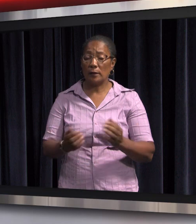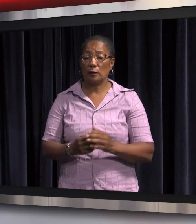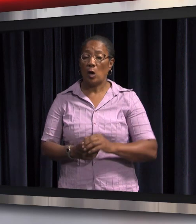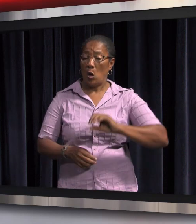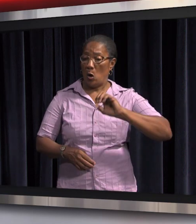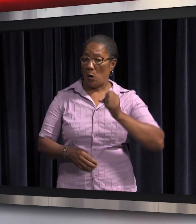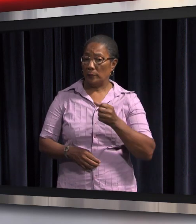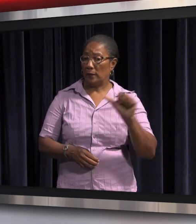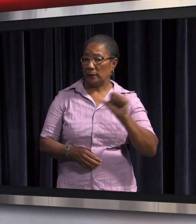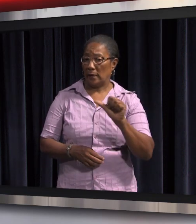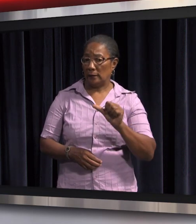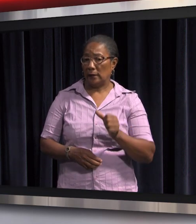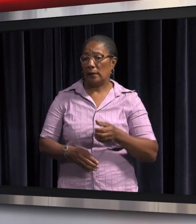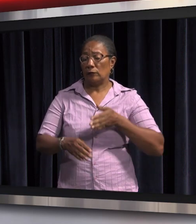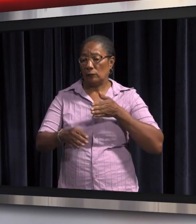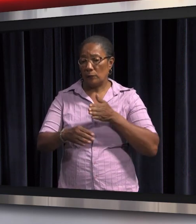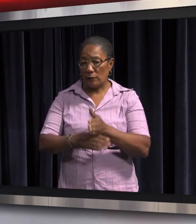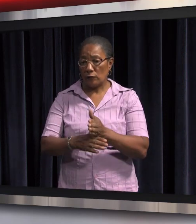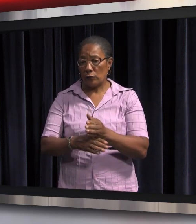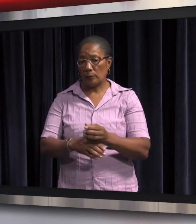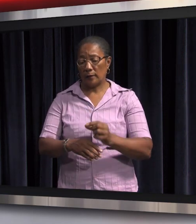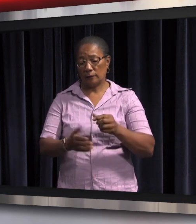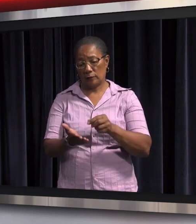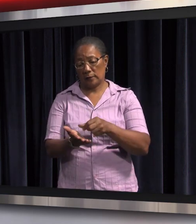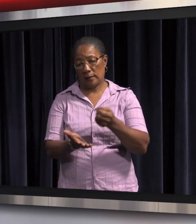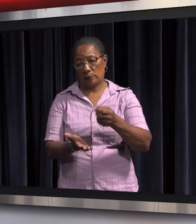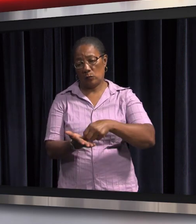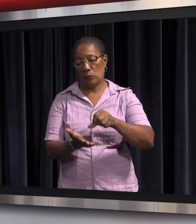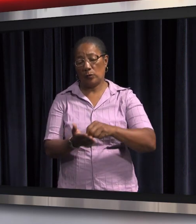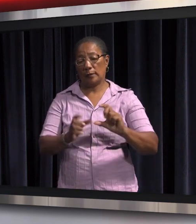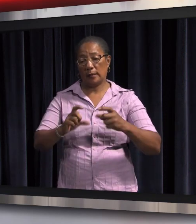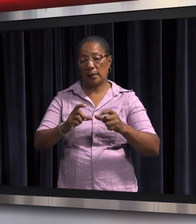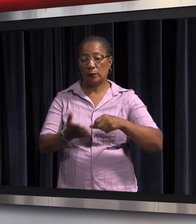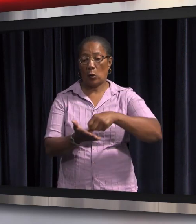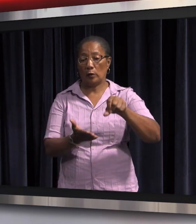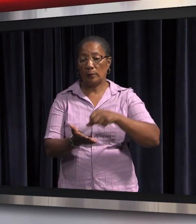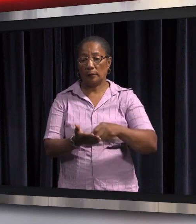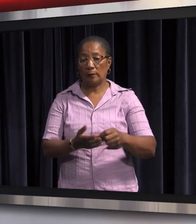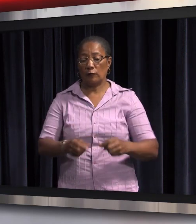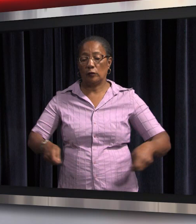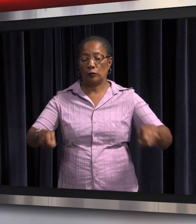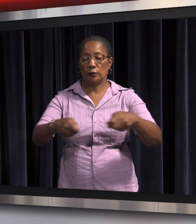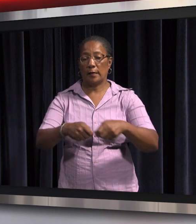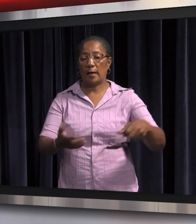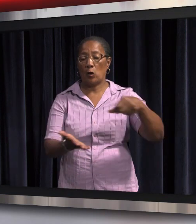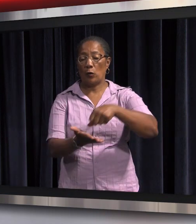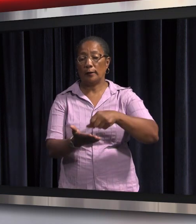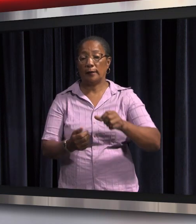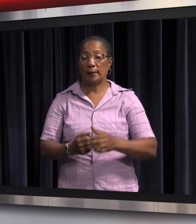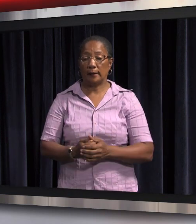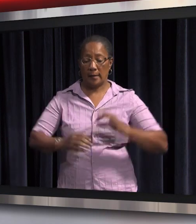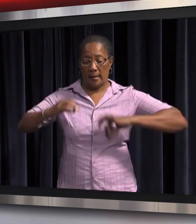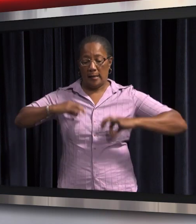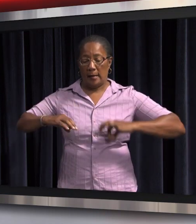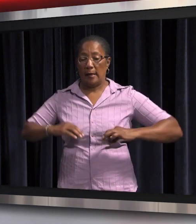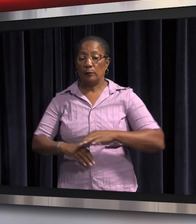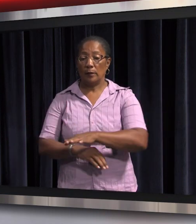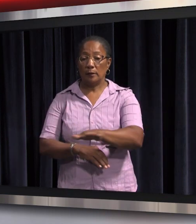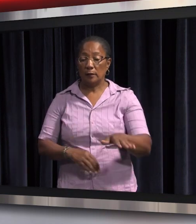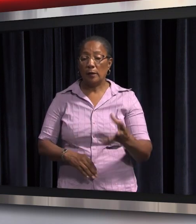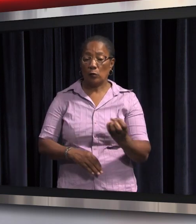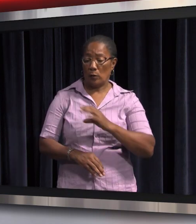the Ministry of Social Affairs. Among others, the implementation of the Money Carta for the payment of social